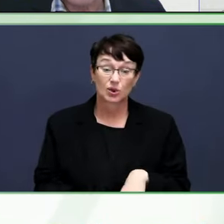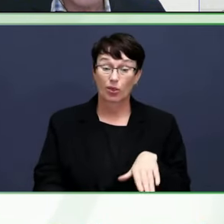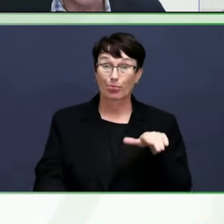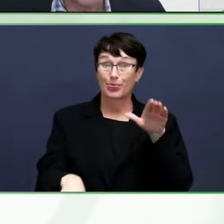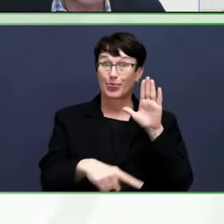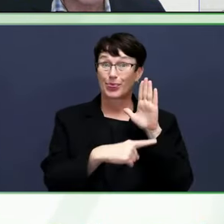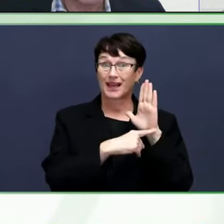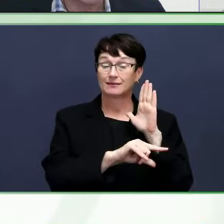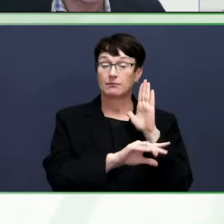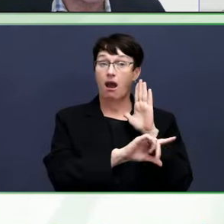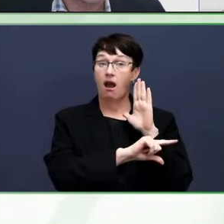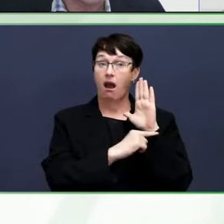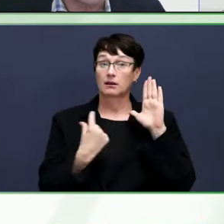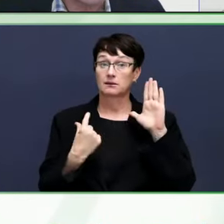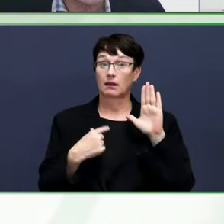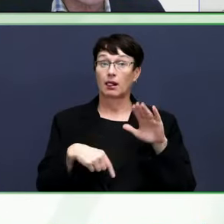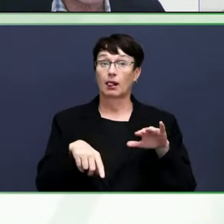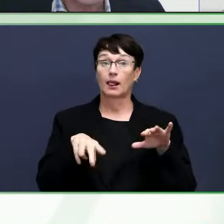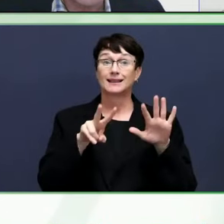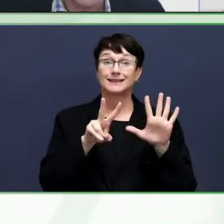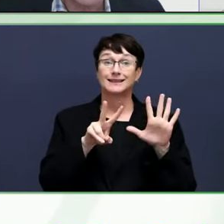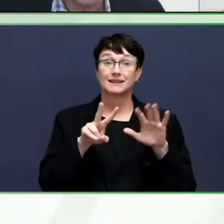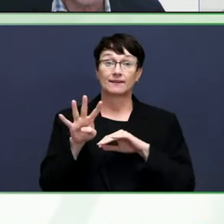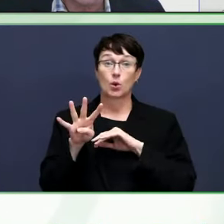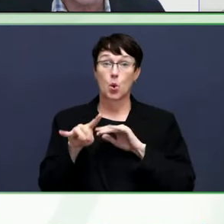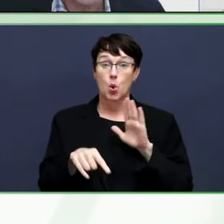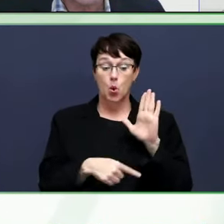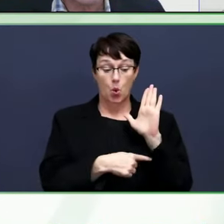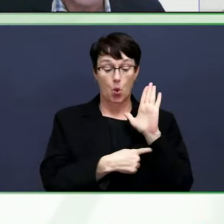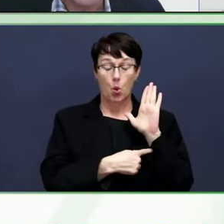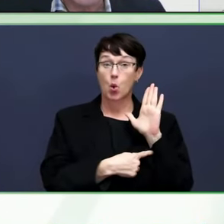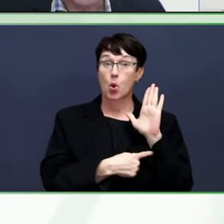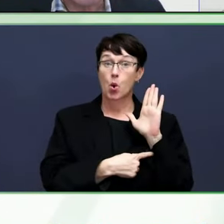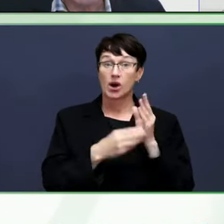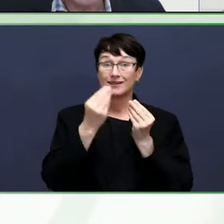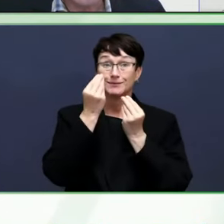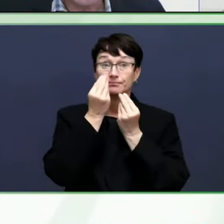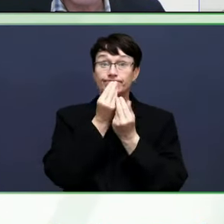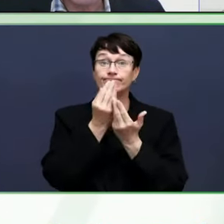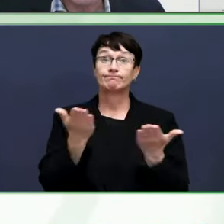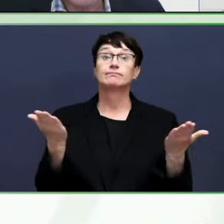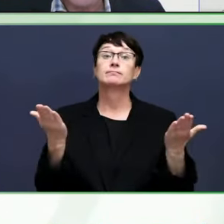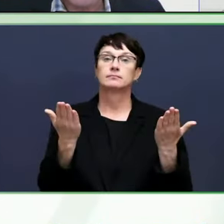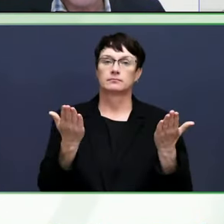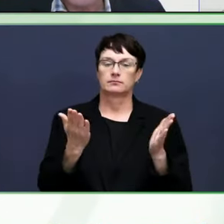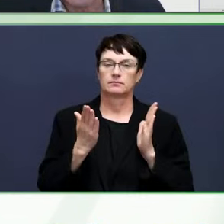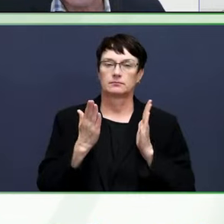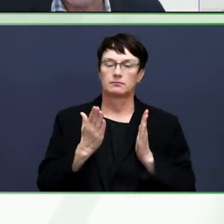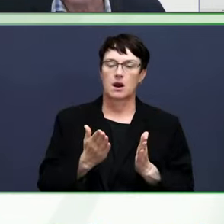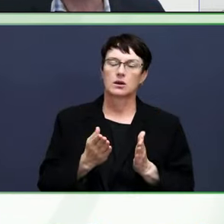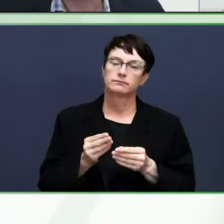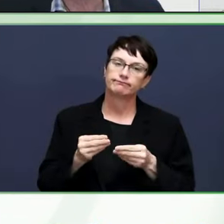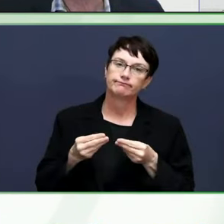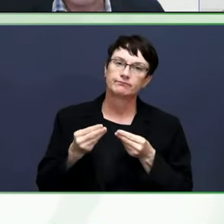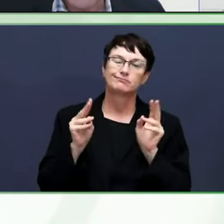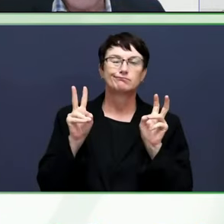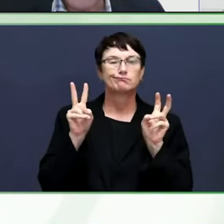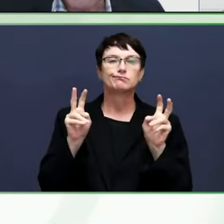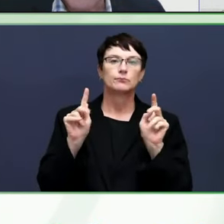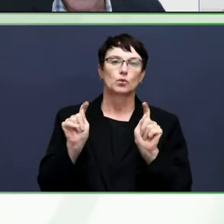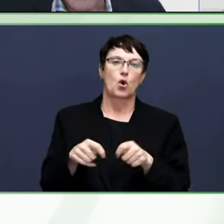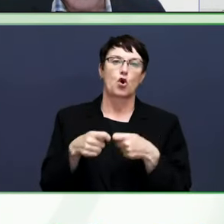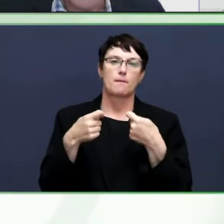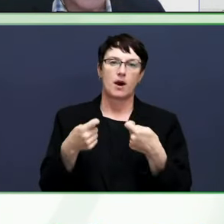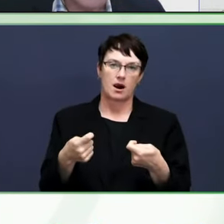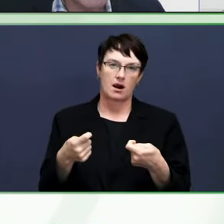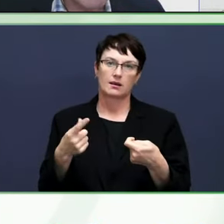by the principles of normalization and inclusion and will ensure their